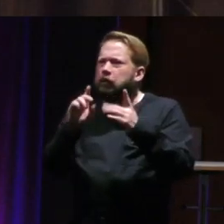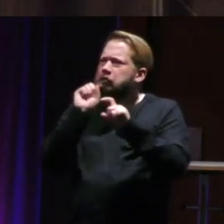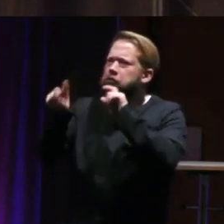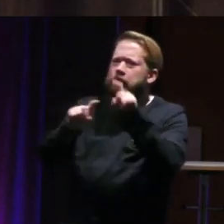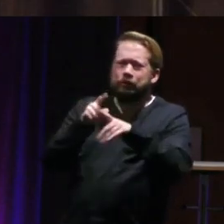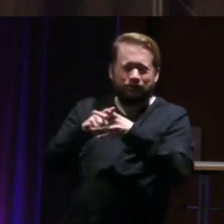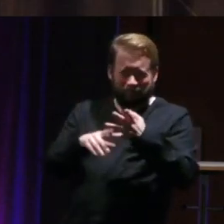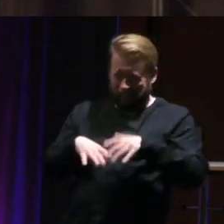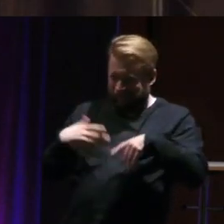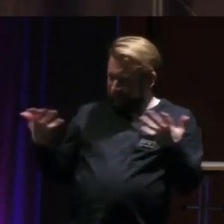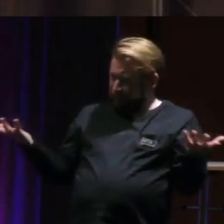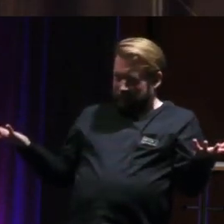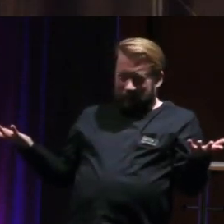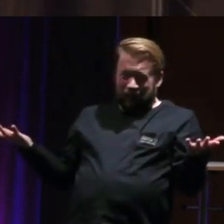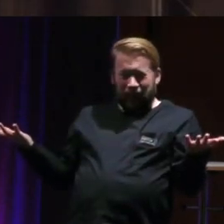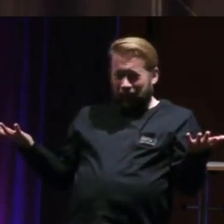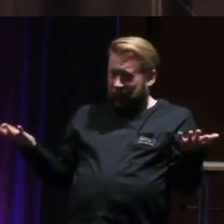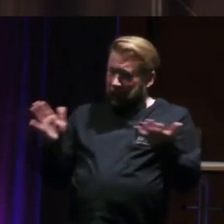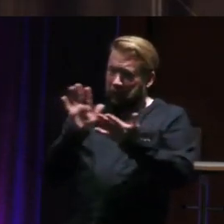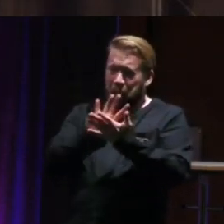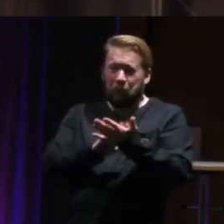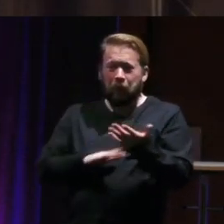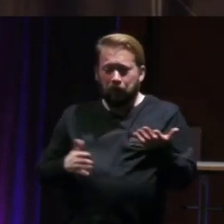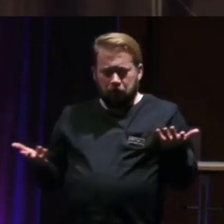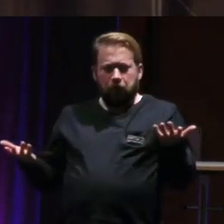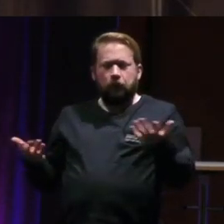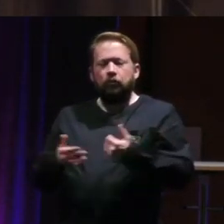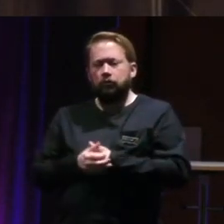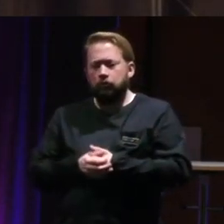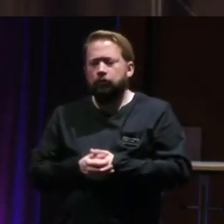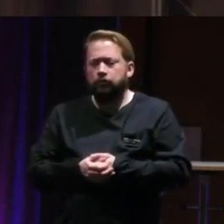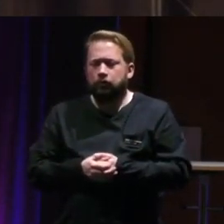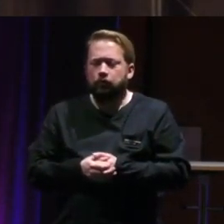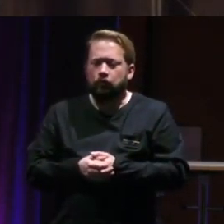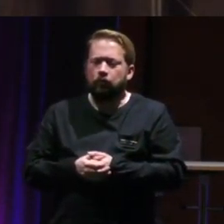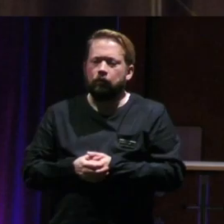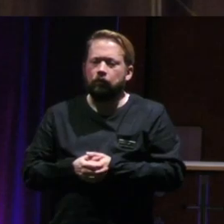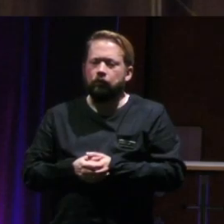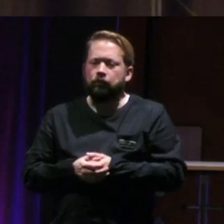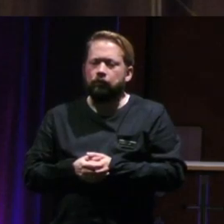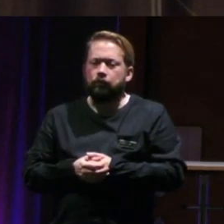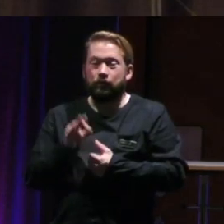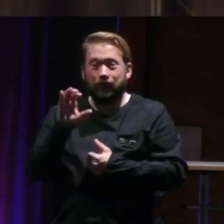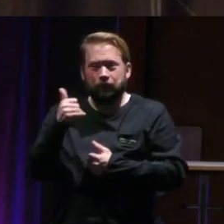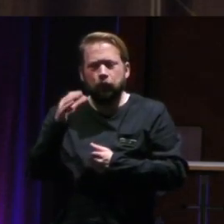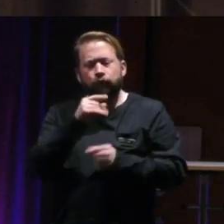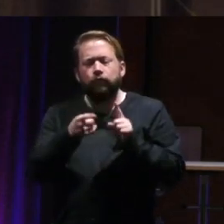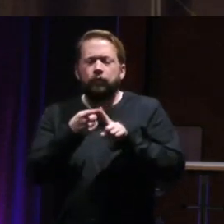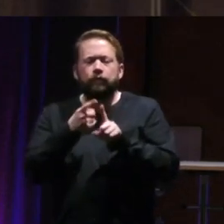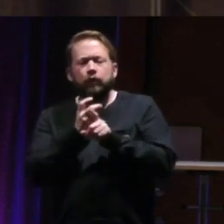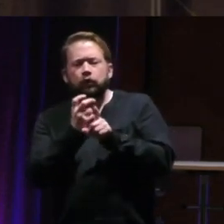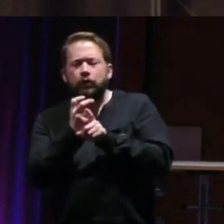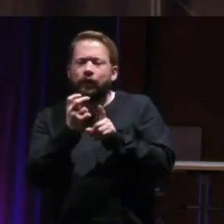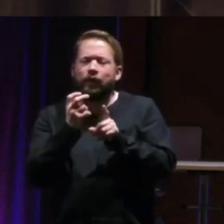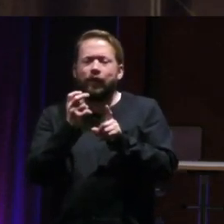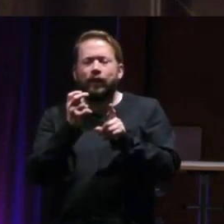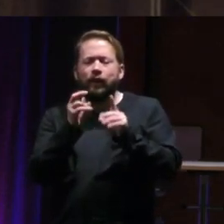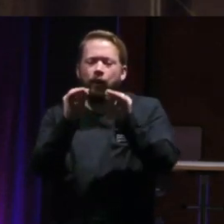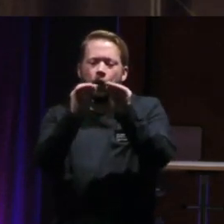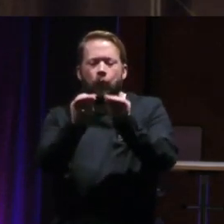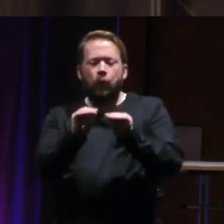they put some other facts and trying to organize this criminal case. And of course, a lot